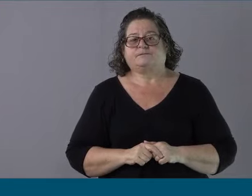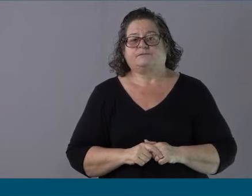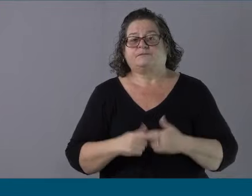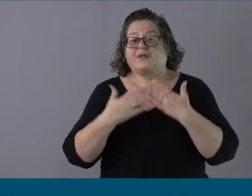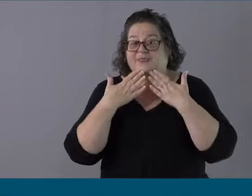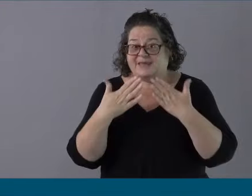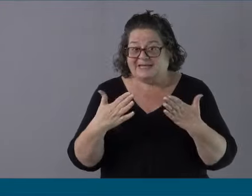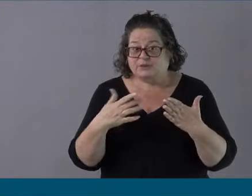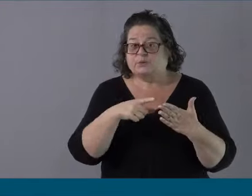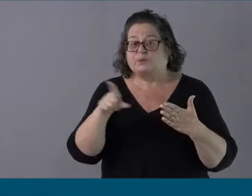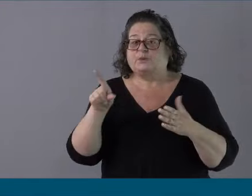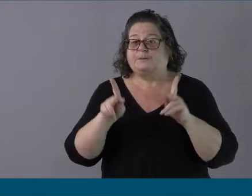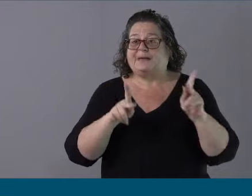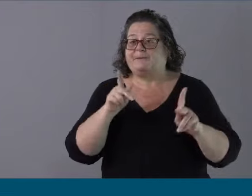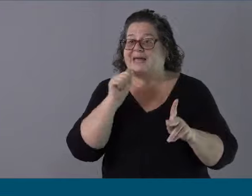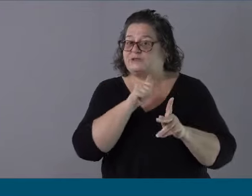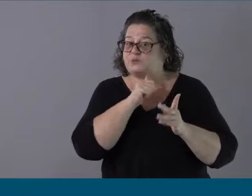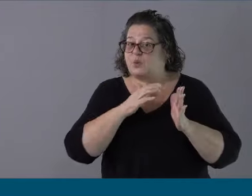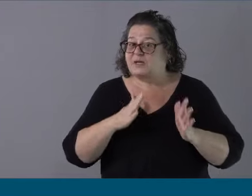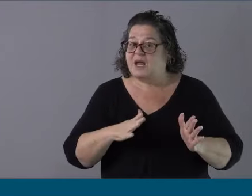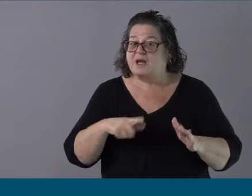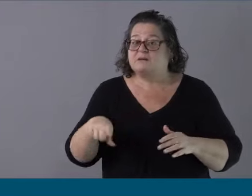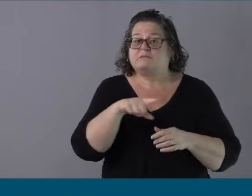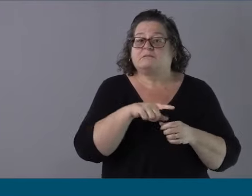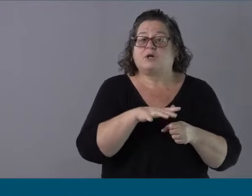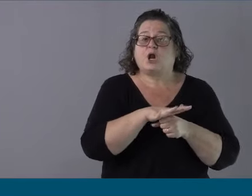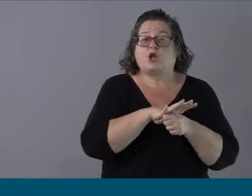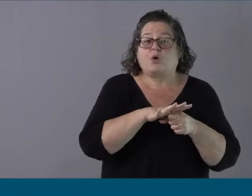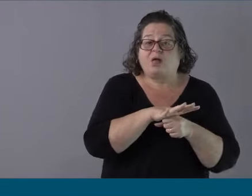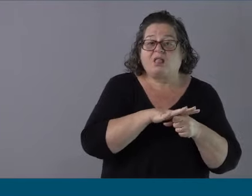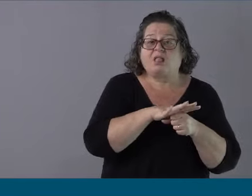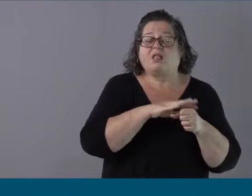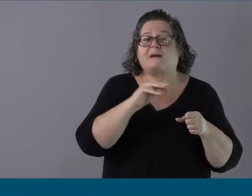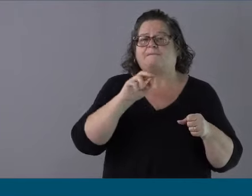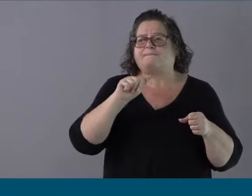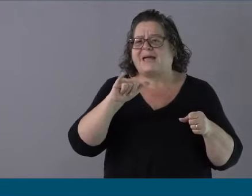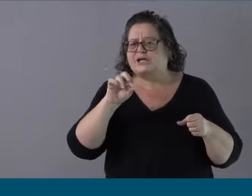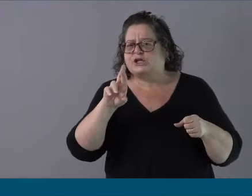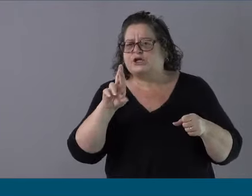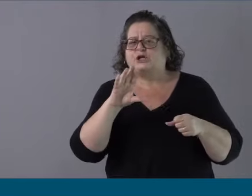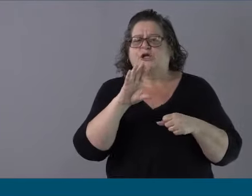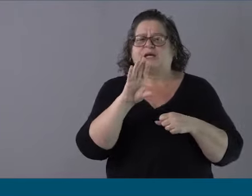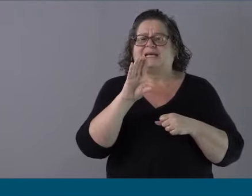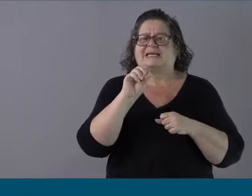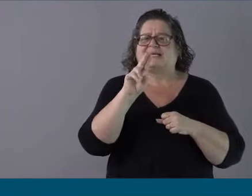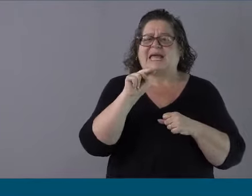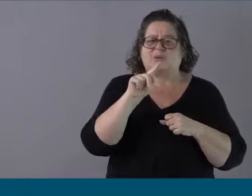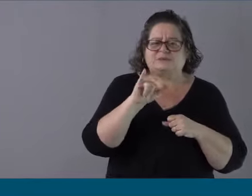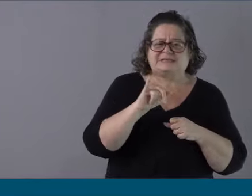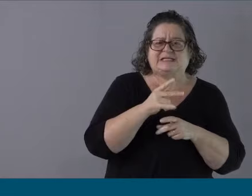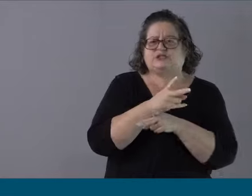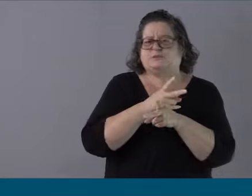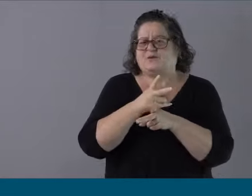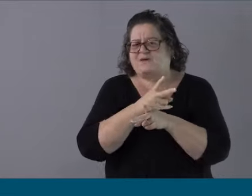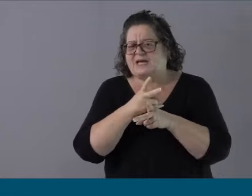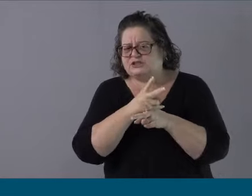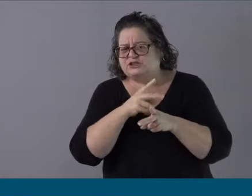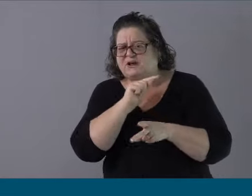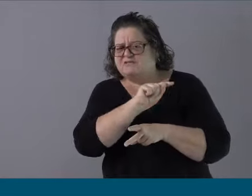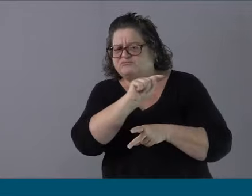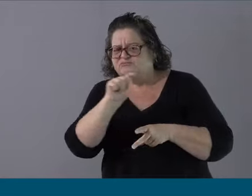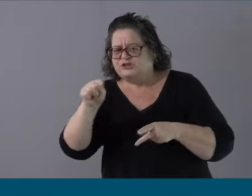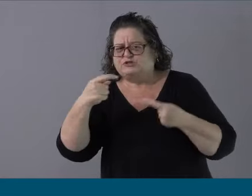Arizonans, to our local mayors and county supervisors. This effort to get people wearing a mask